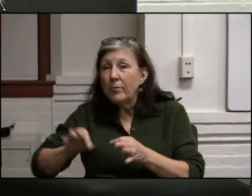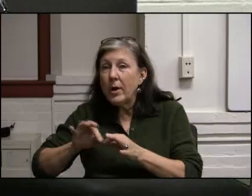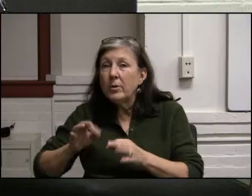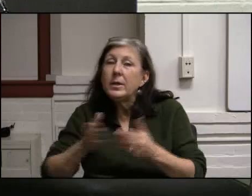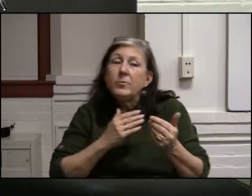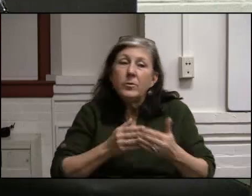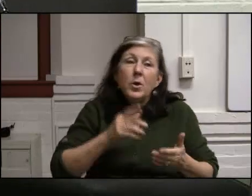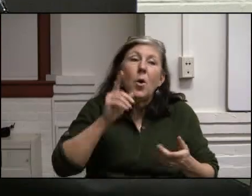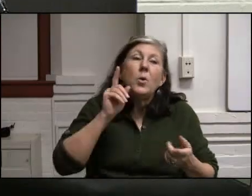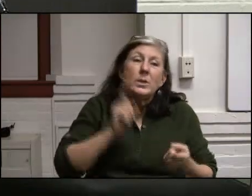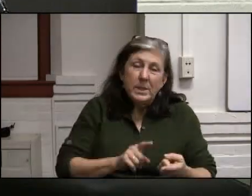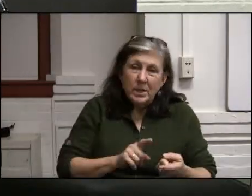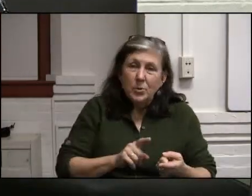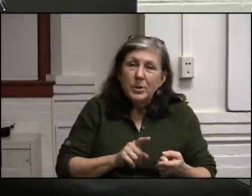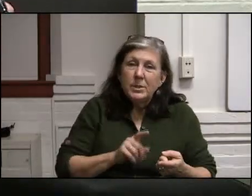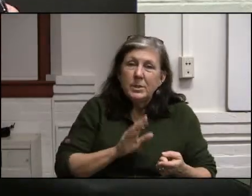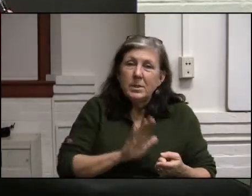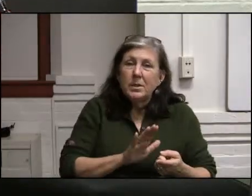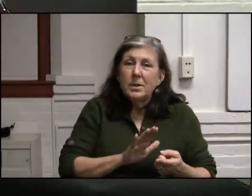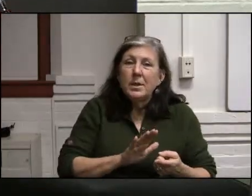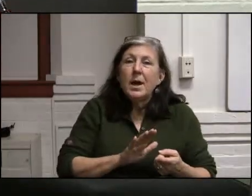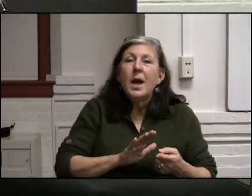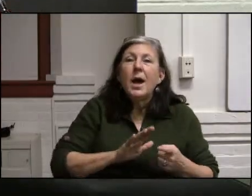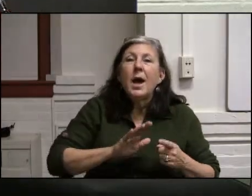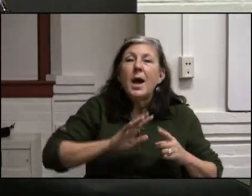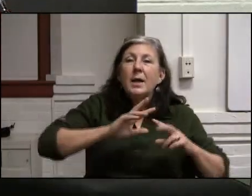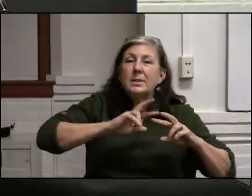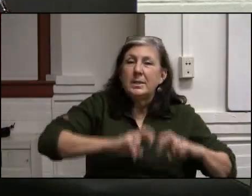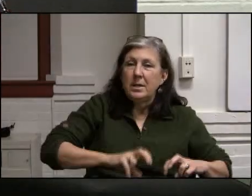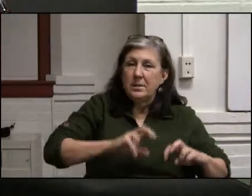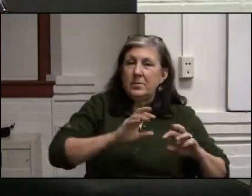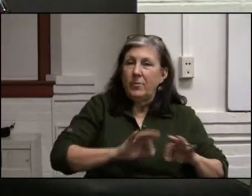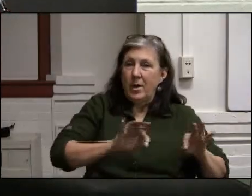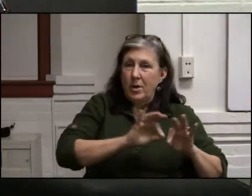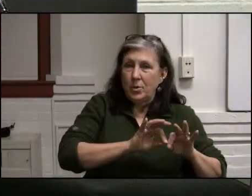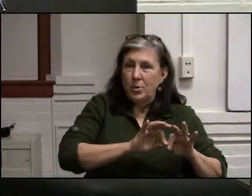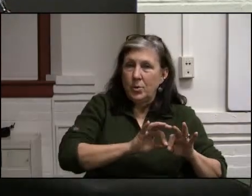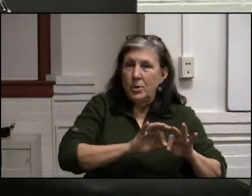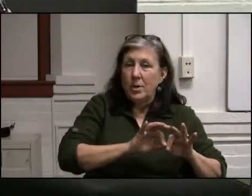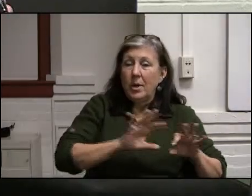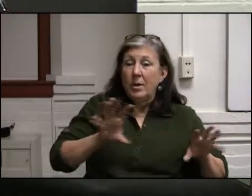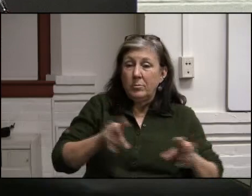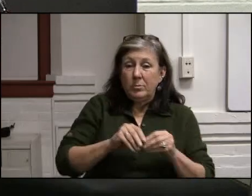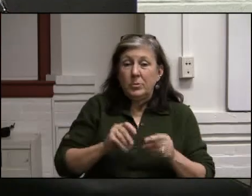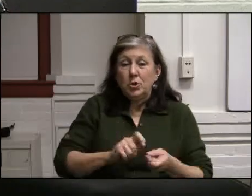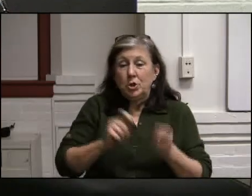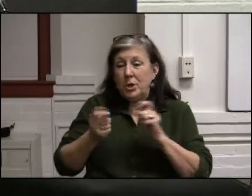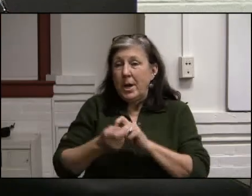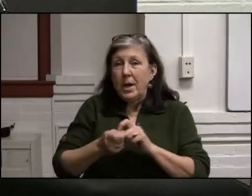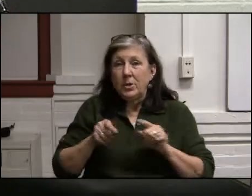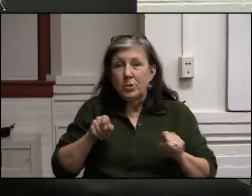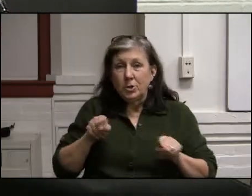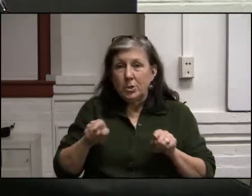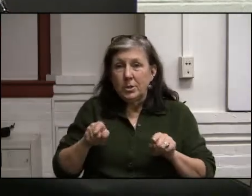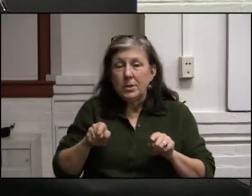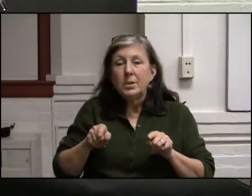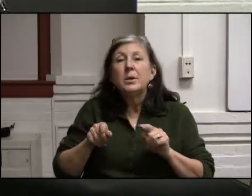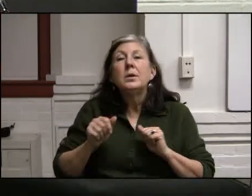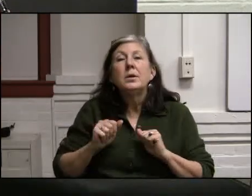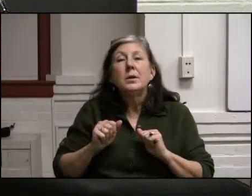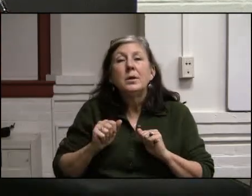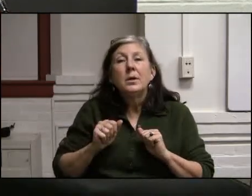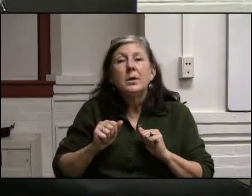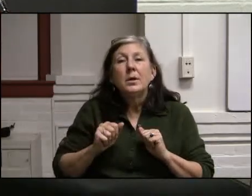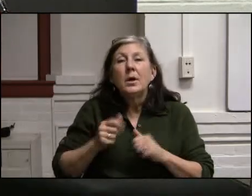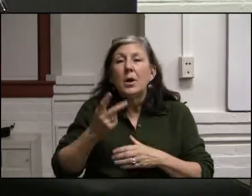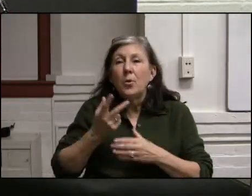the decrease in Commonwealth's assessed value, the net change in the total taxable value townwide